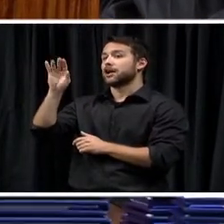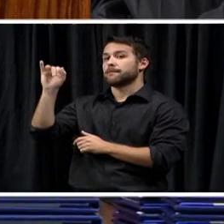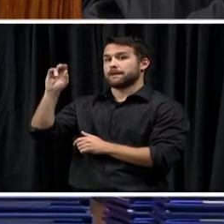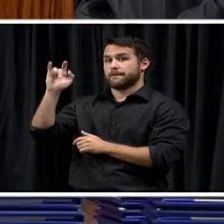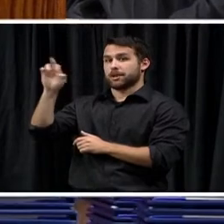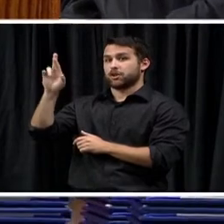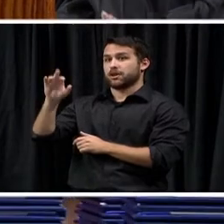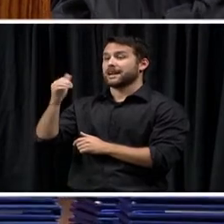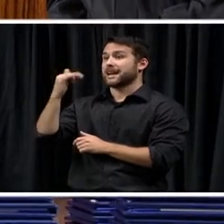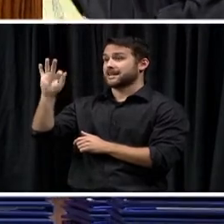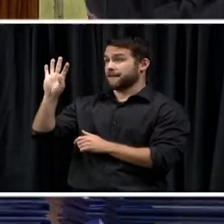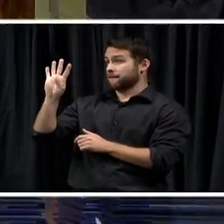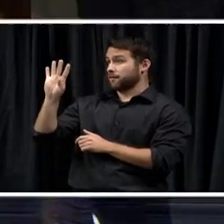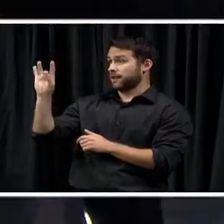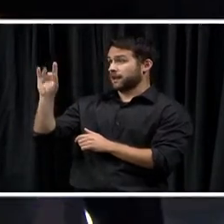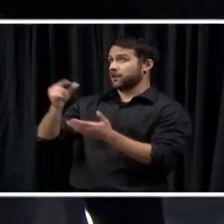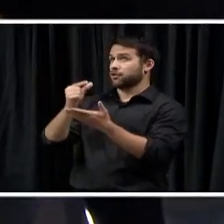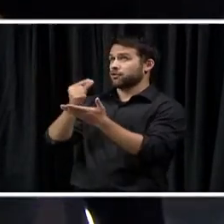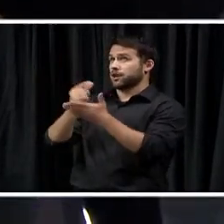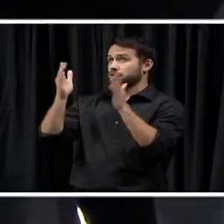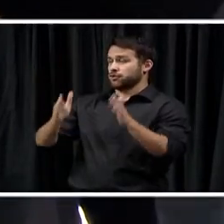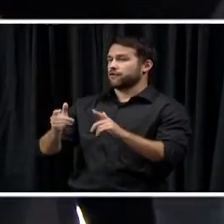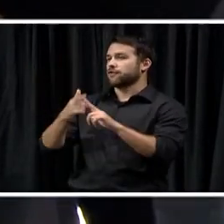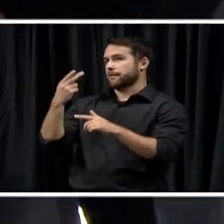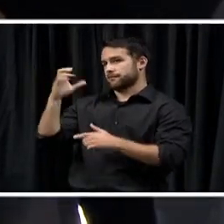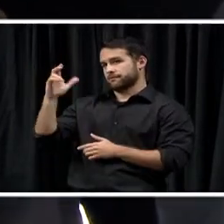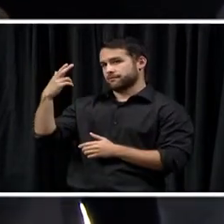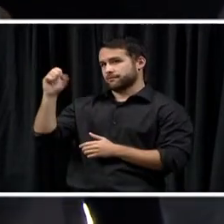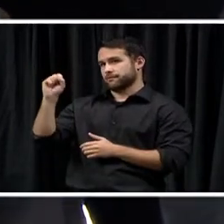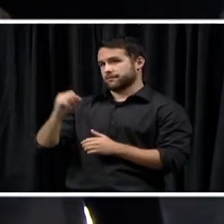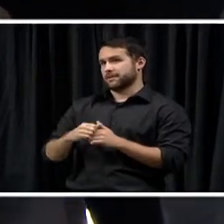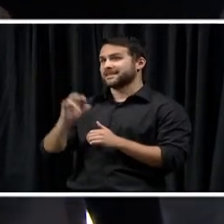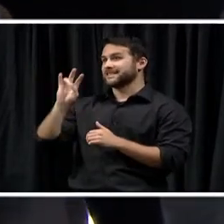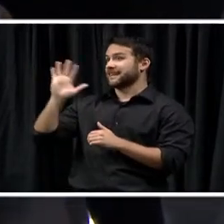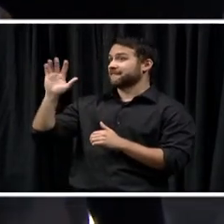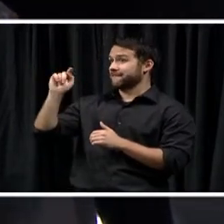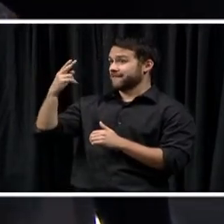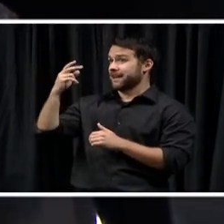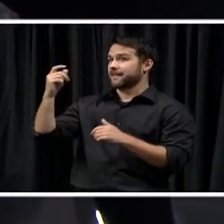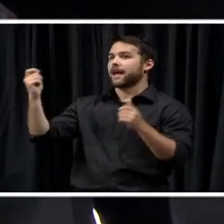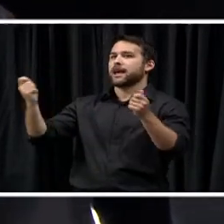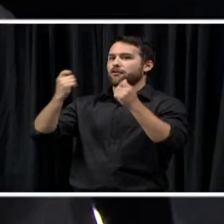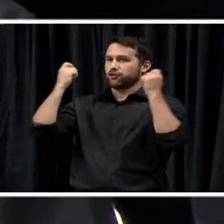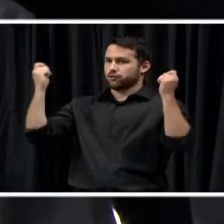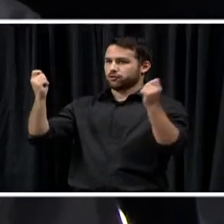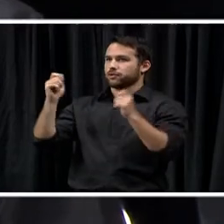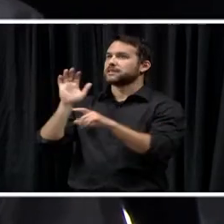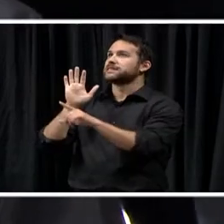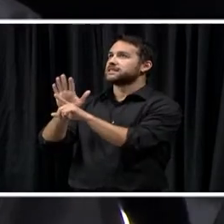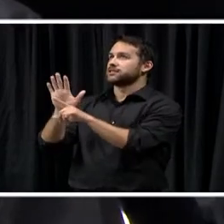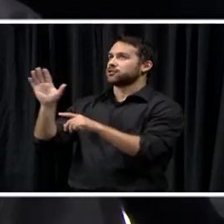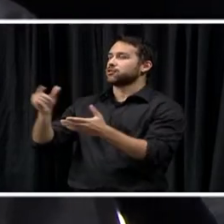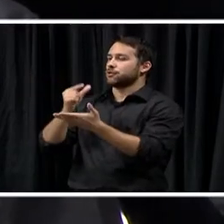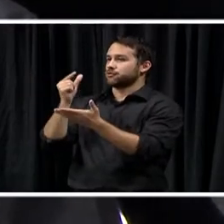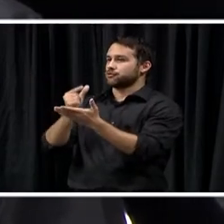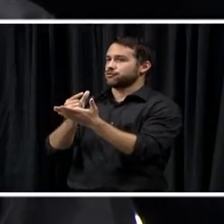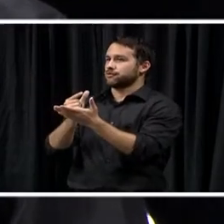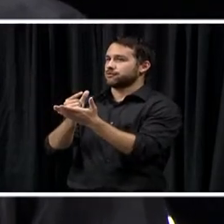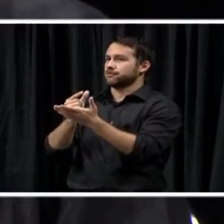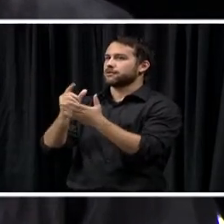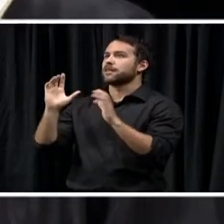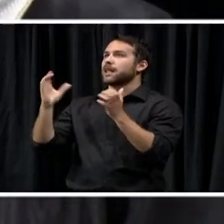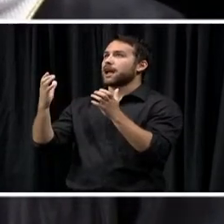is a 1948 graduate of Henry Clay High School, the 75th anniversary of her own graduation. She is